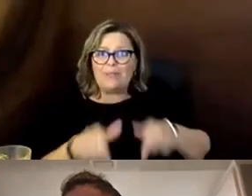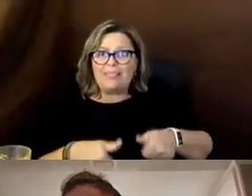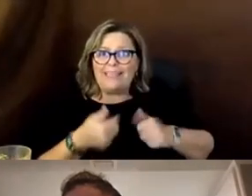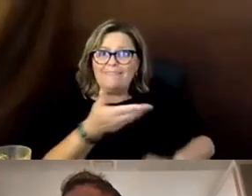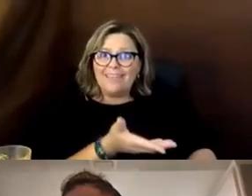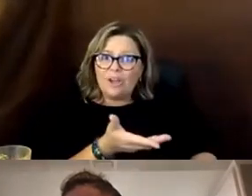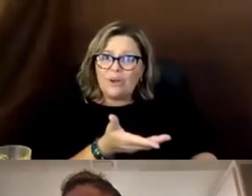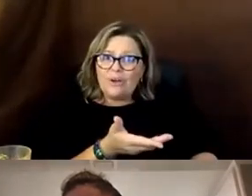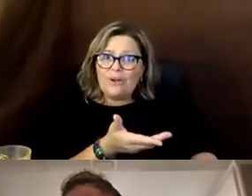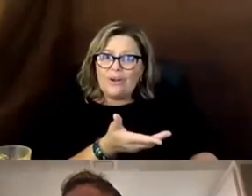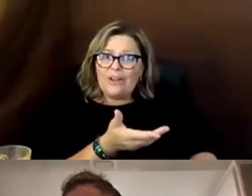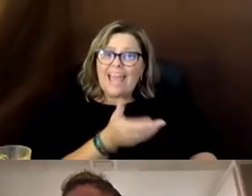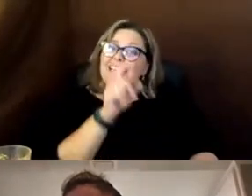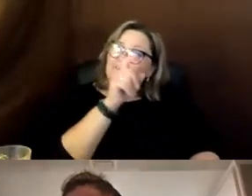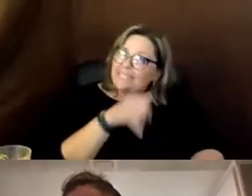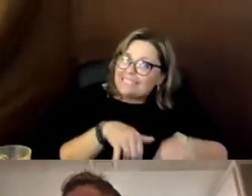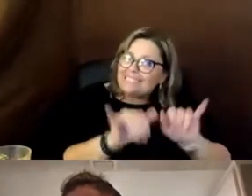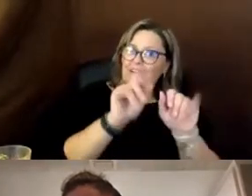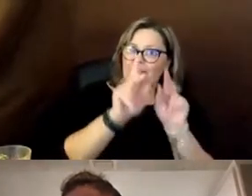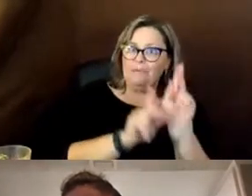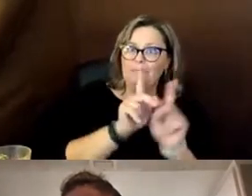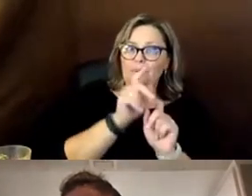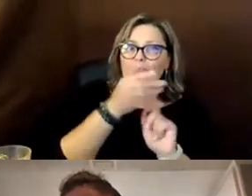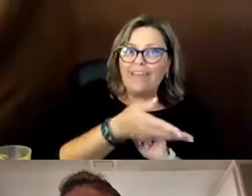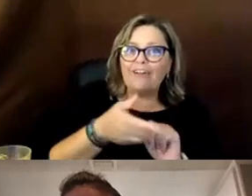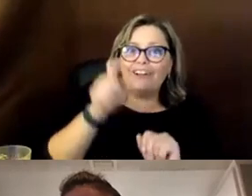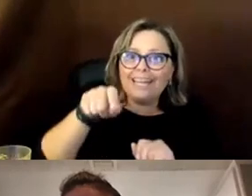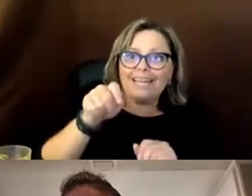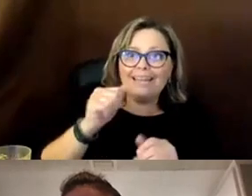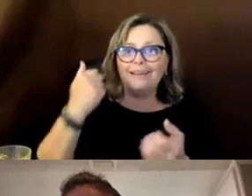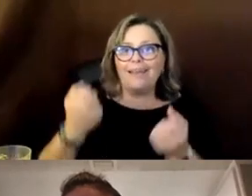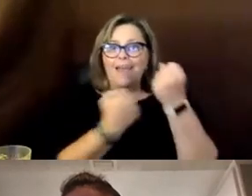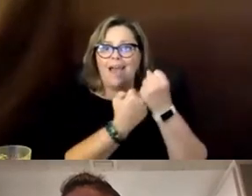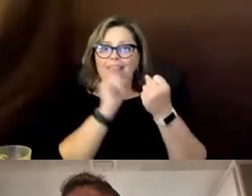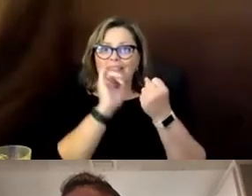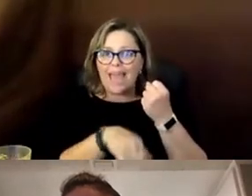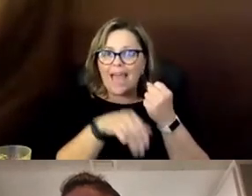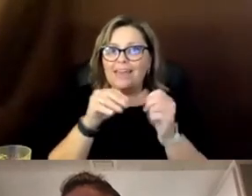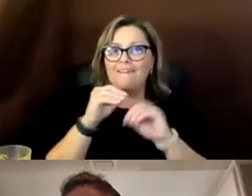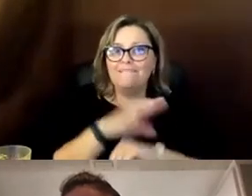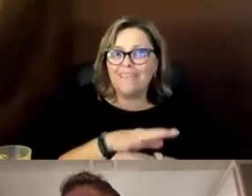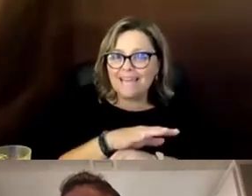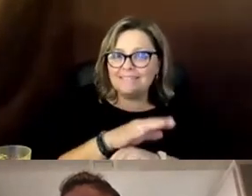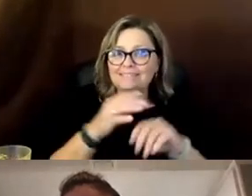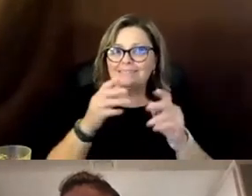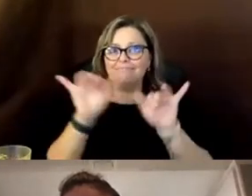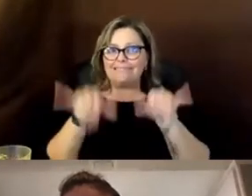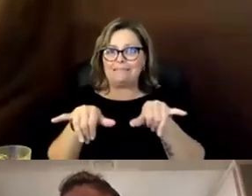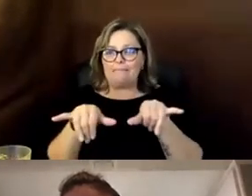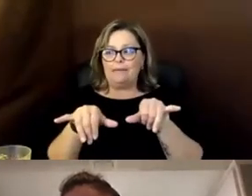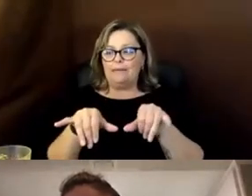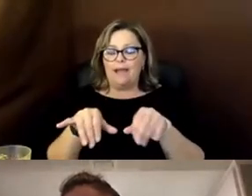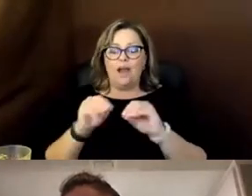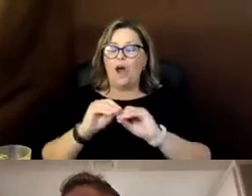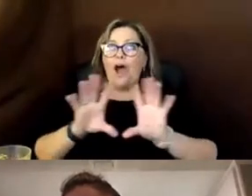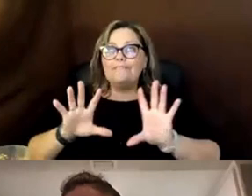affects the system. Obviously, IHSS is extremely important. We